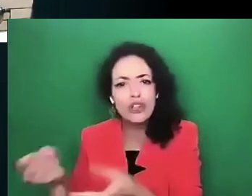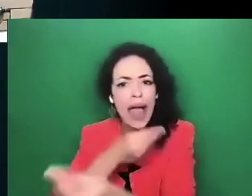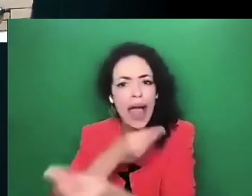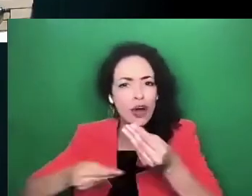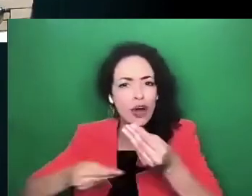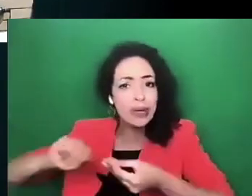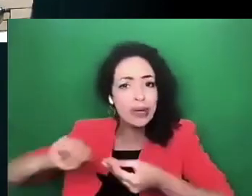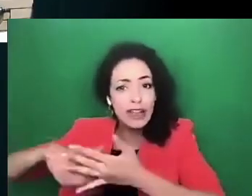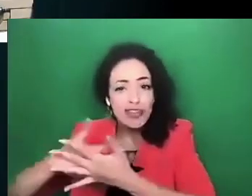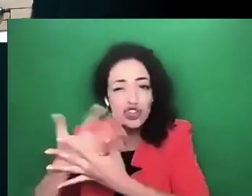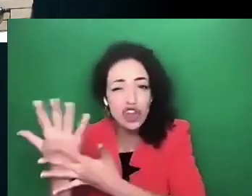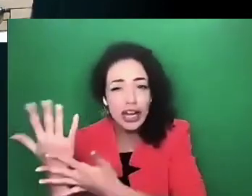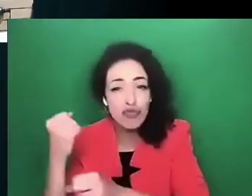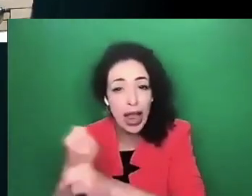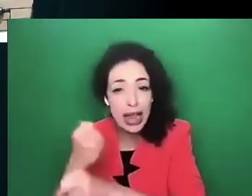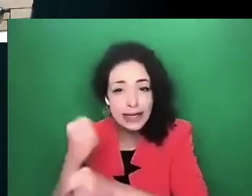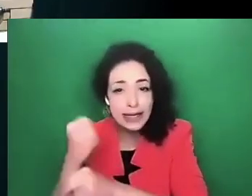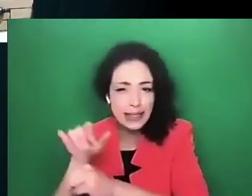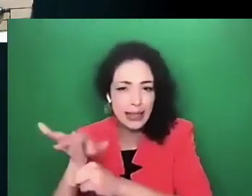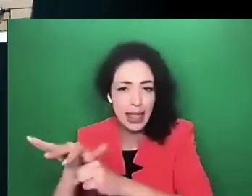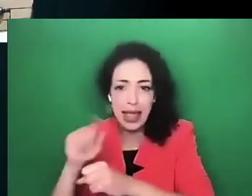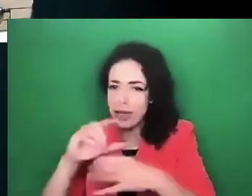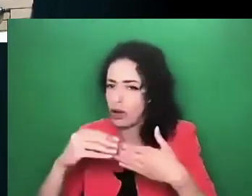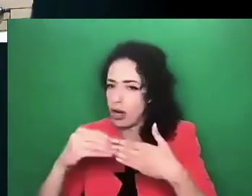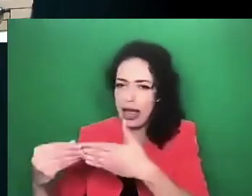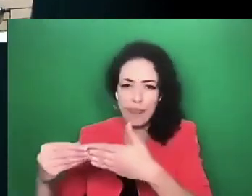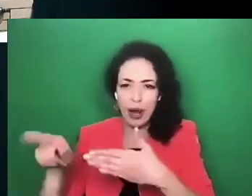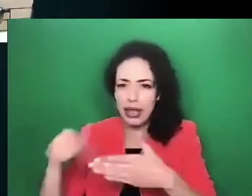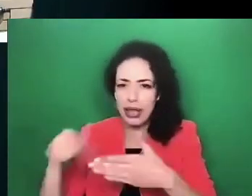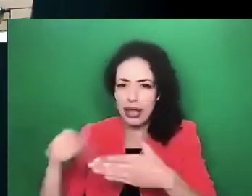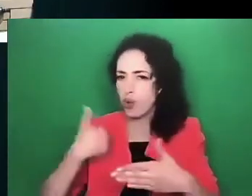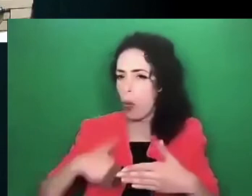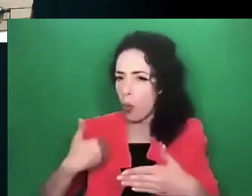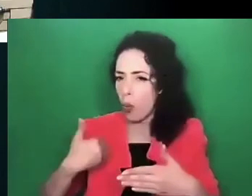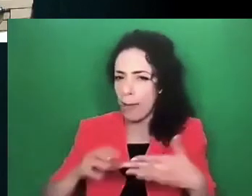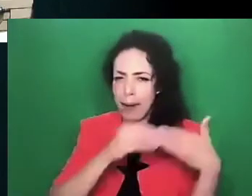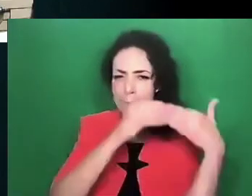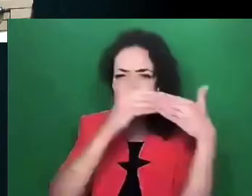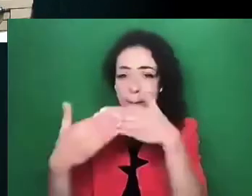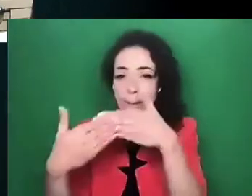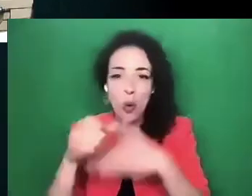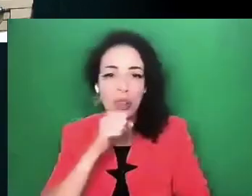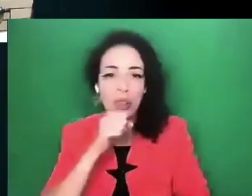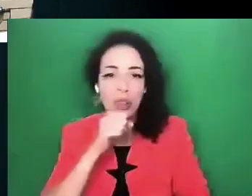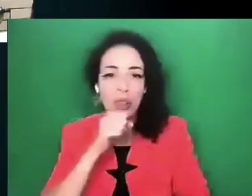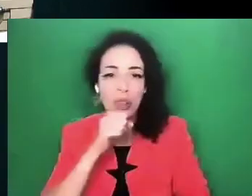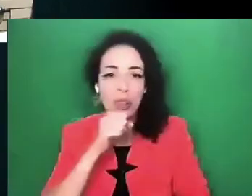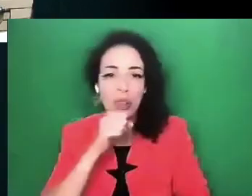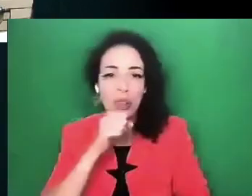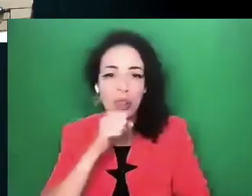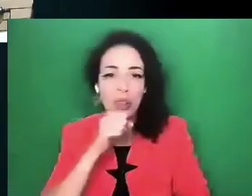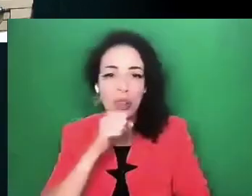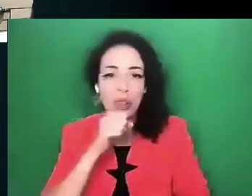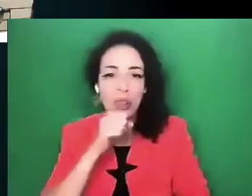led by these pioneering women specifically more than men. Yeah, it's an absolutely extraordinary moment in history that you've discovered